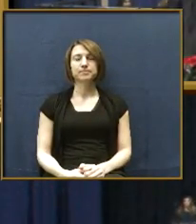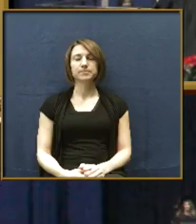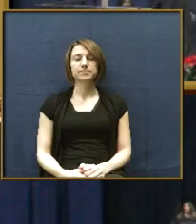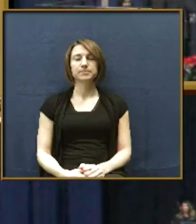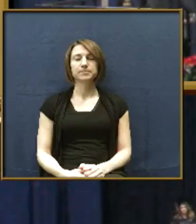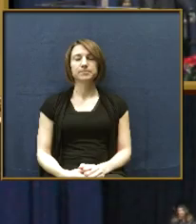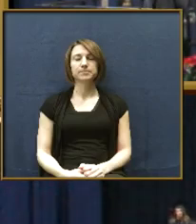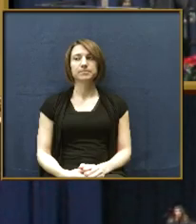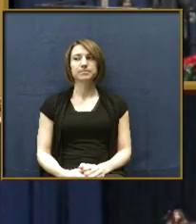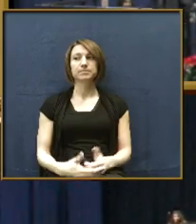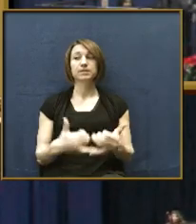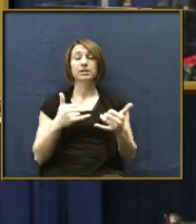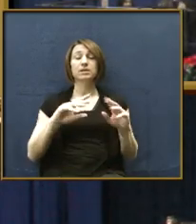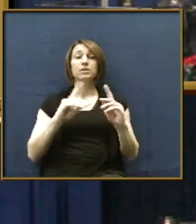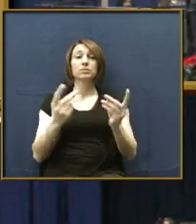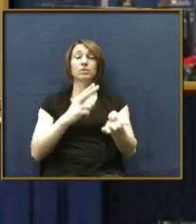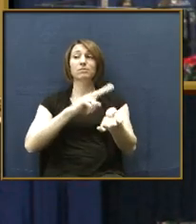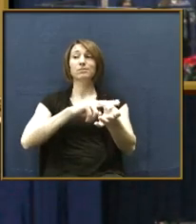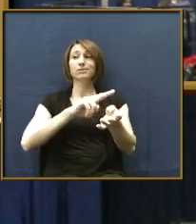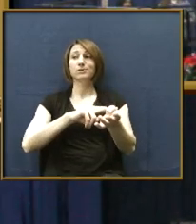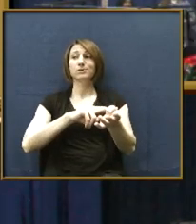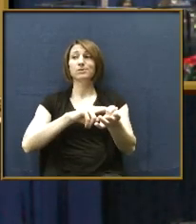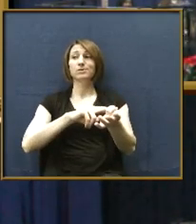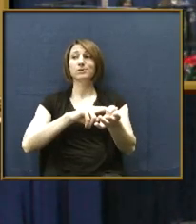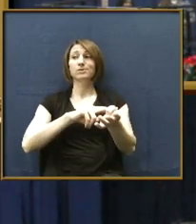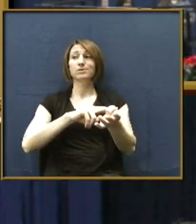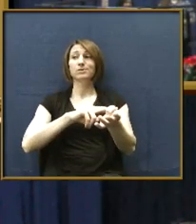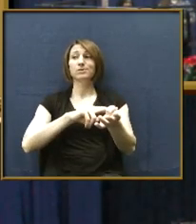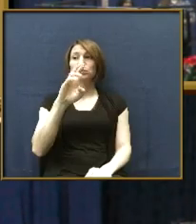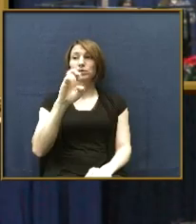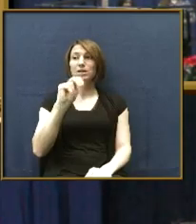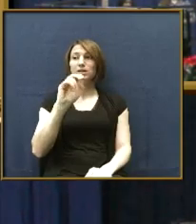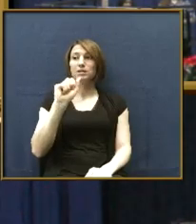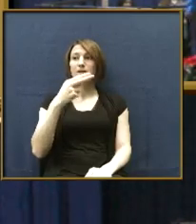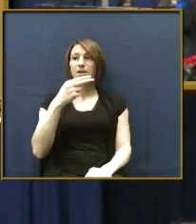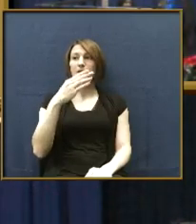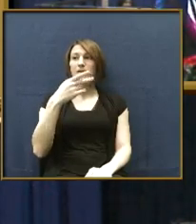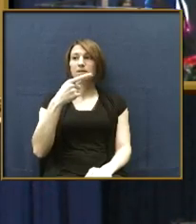Leading Dr. Rena Gabbert, Department.